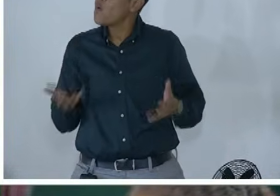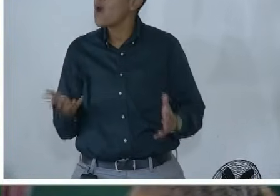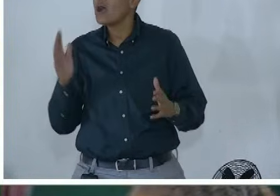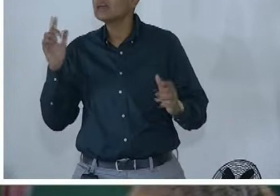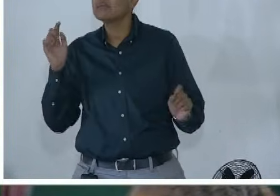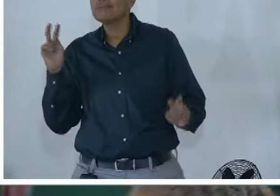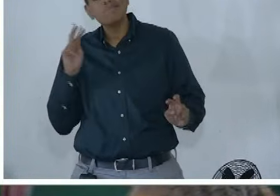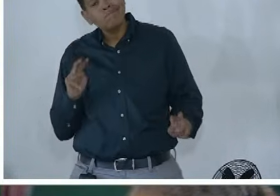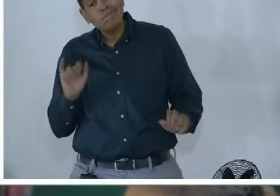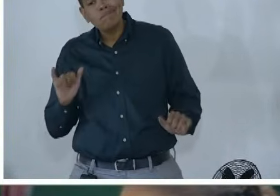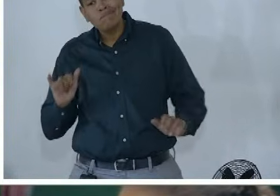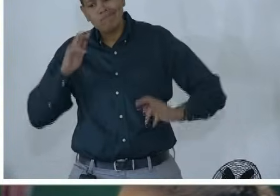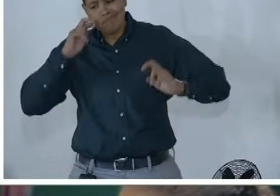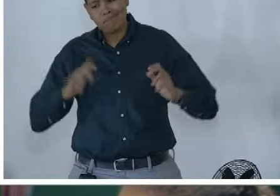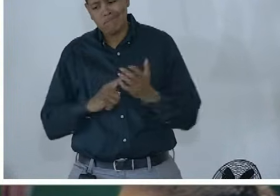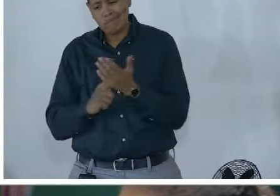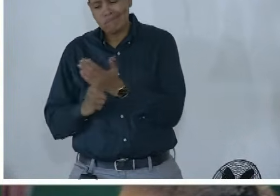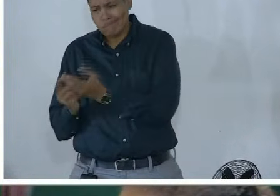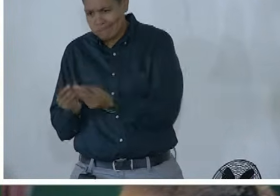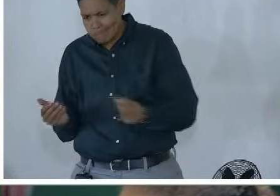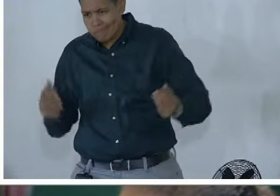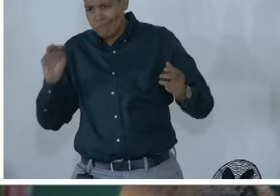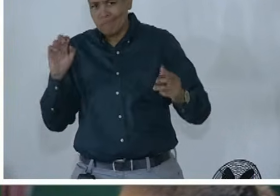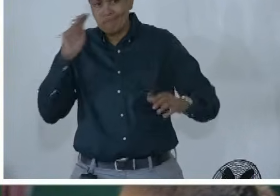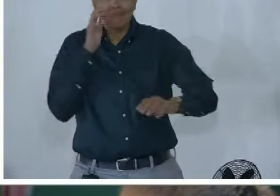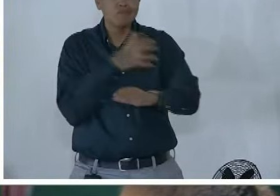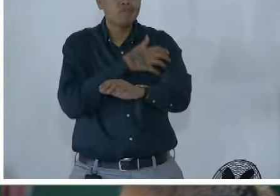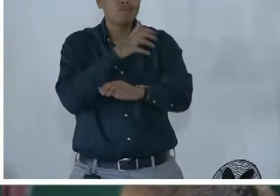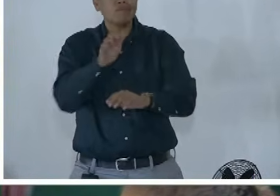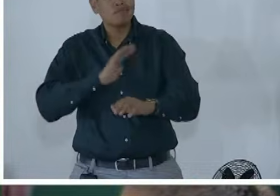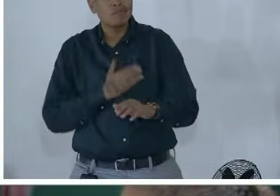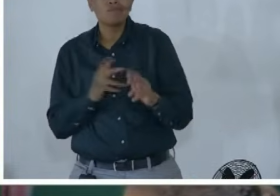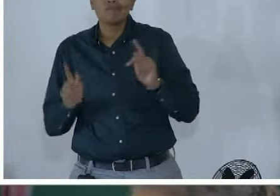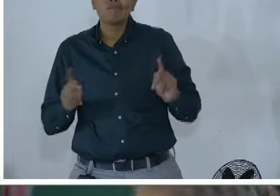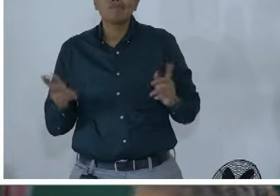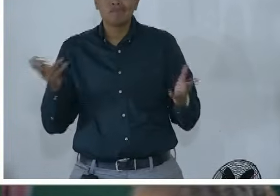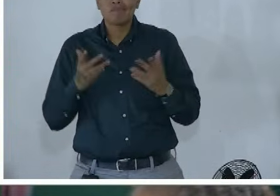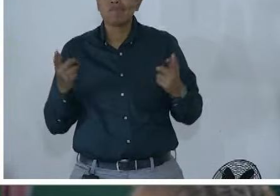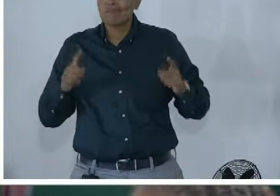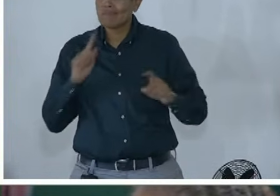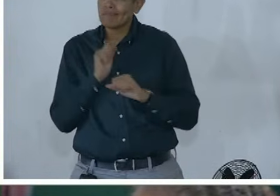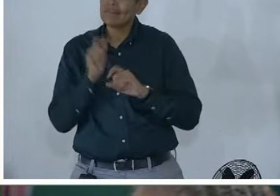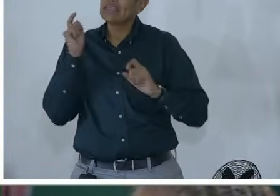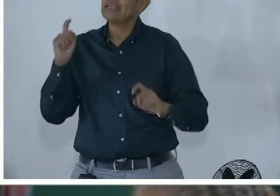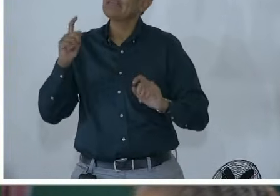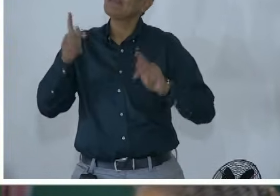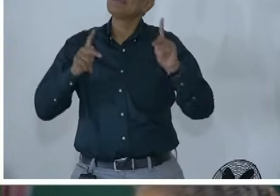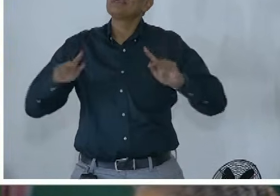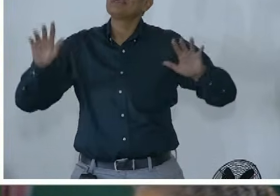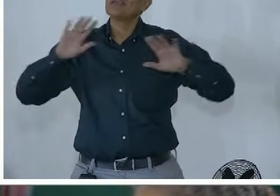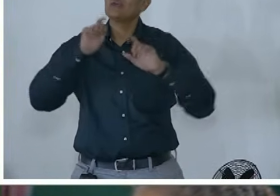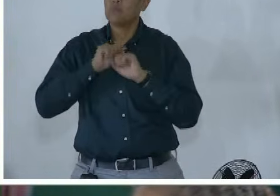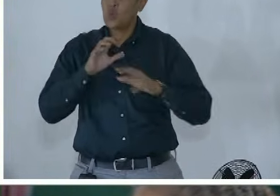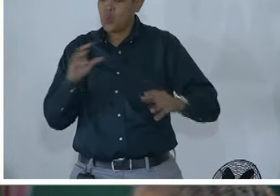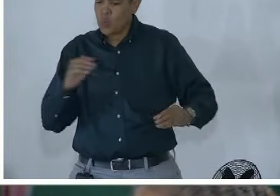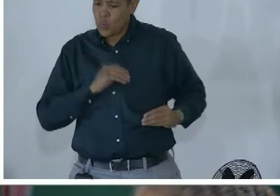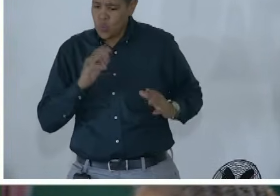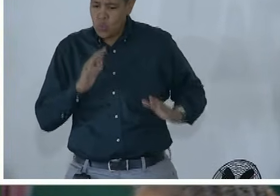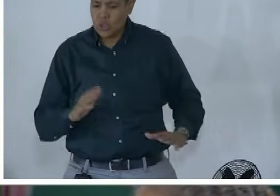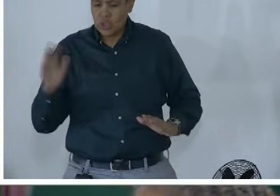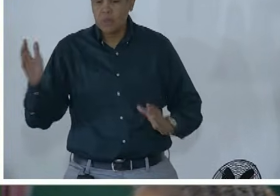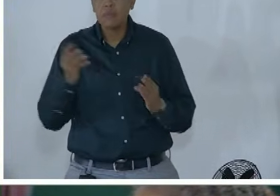Speaker, mediation will empower our people. It gives individual ownership of